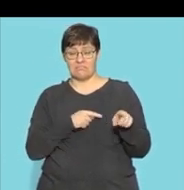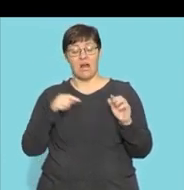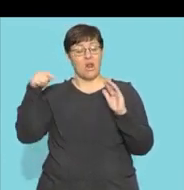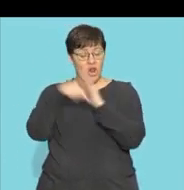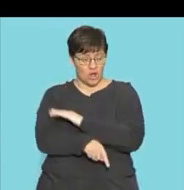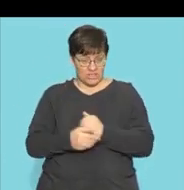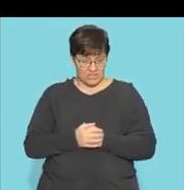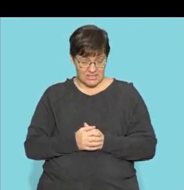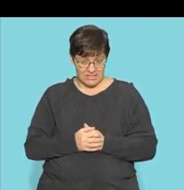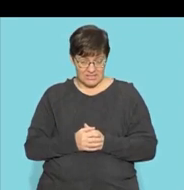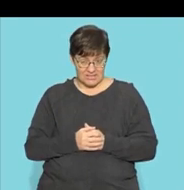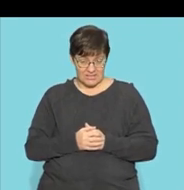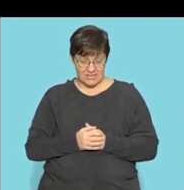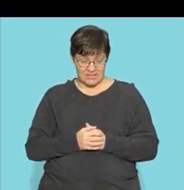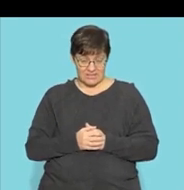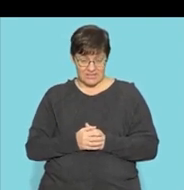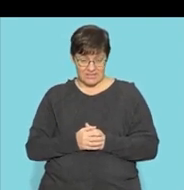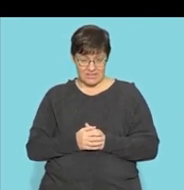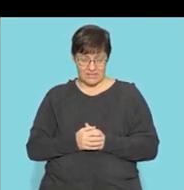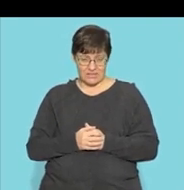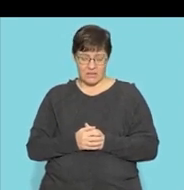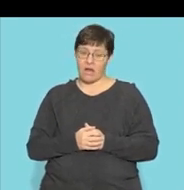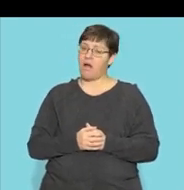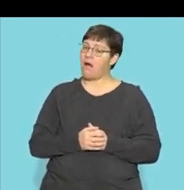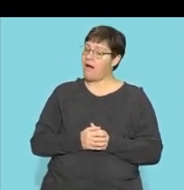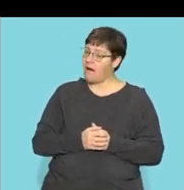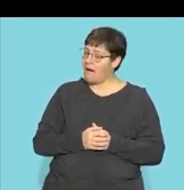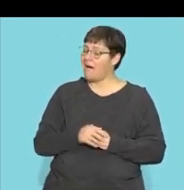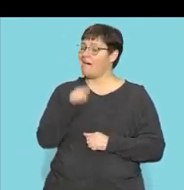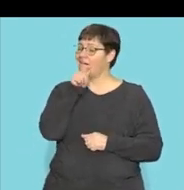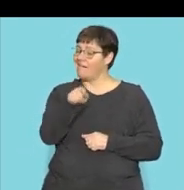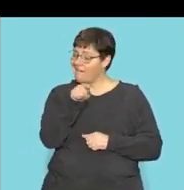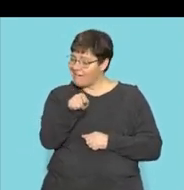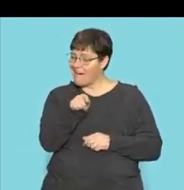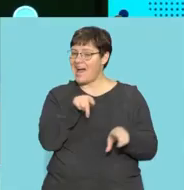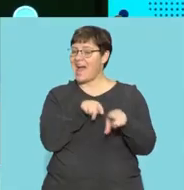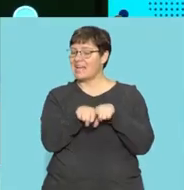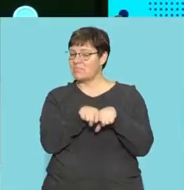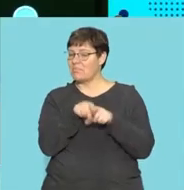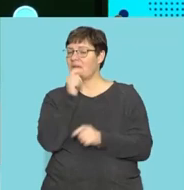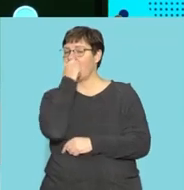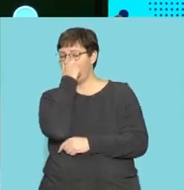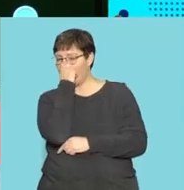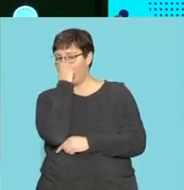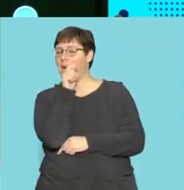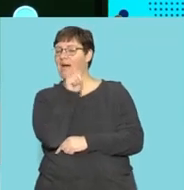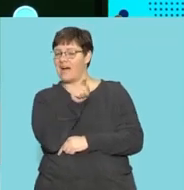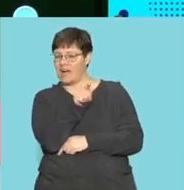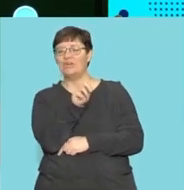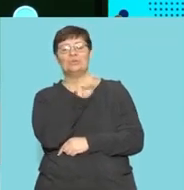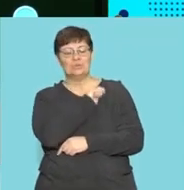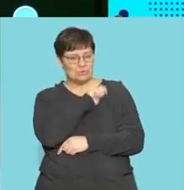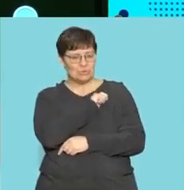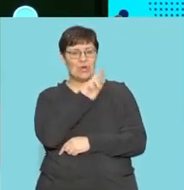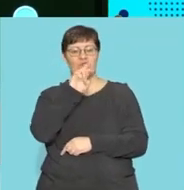loss of 2 electrons. So clearly, this electrolysis experiment is helping us to understand that it